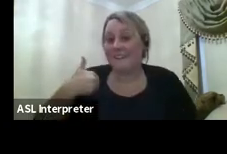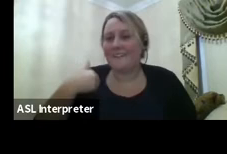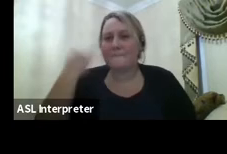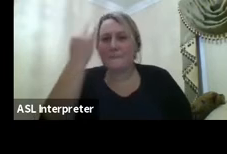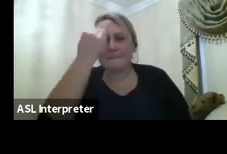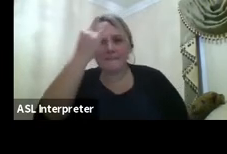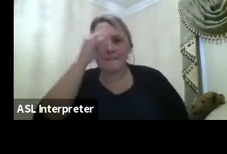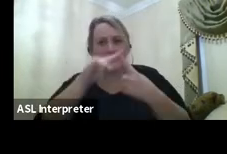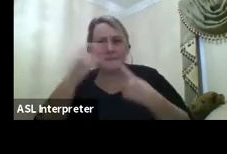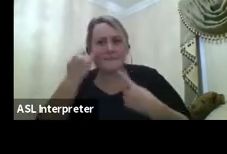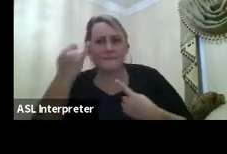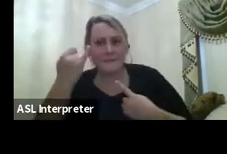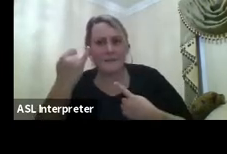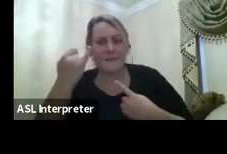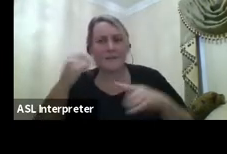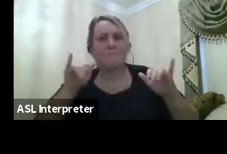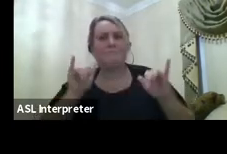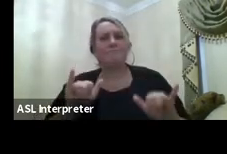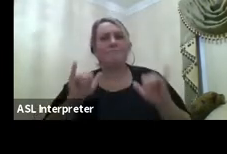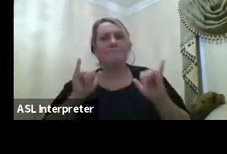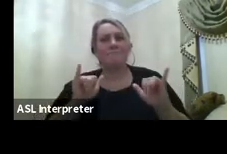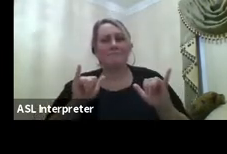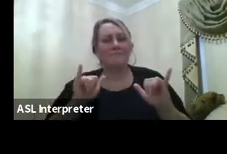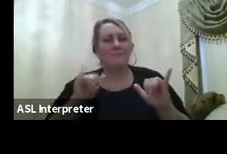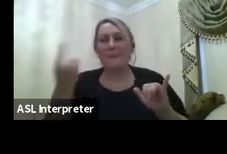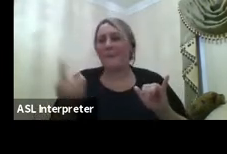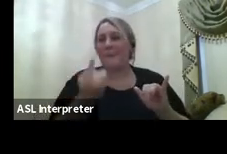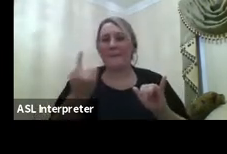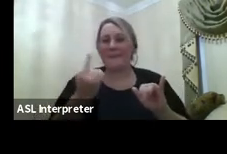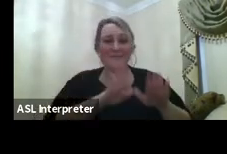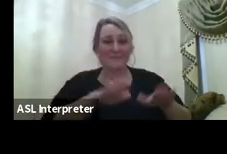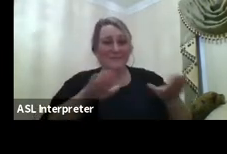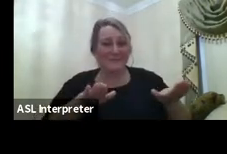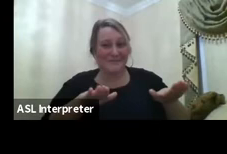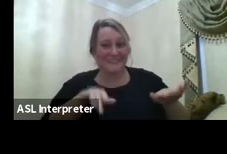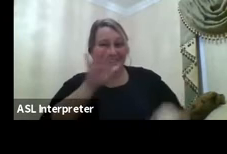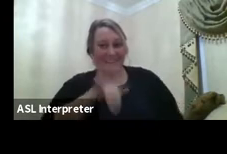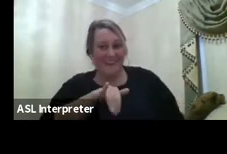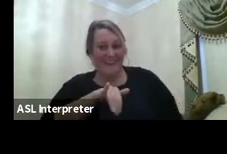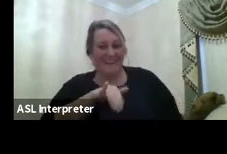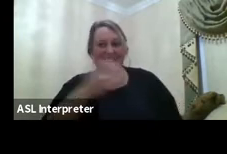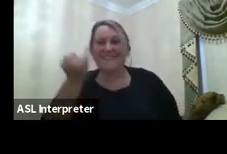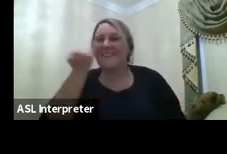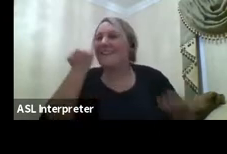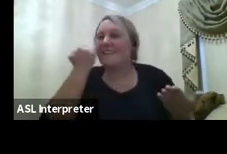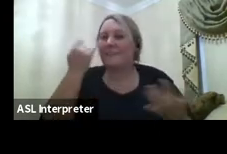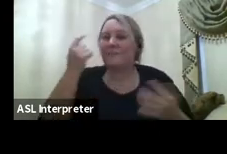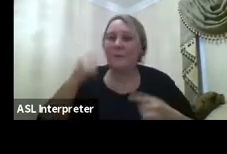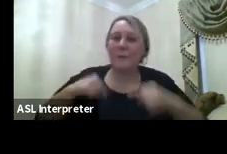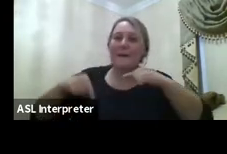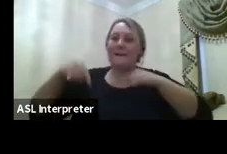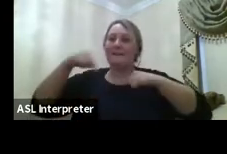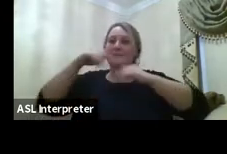okay, we were always here and we were always this way. And what would that look like if we go back in time with